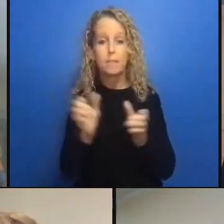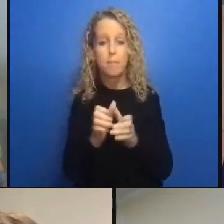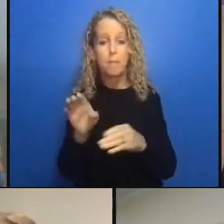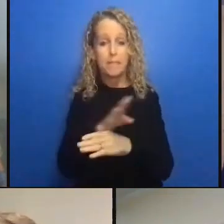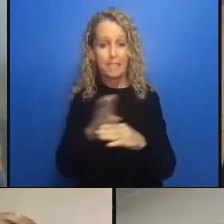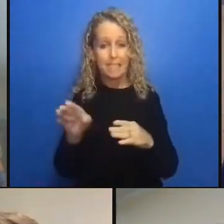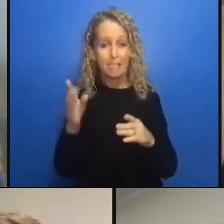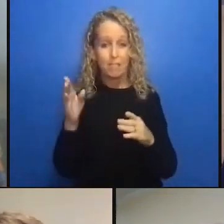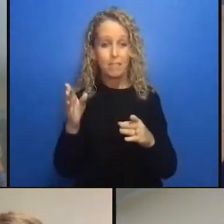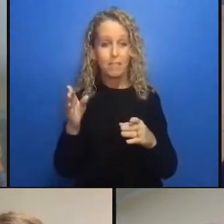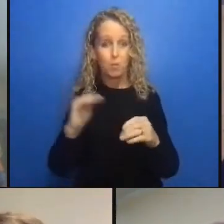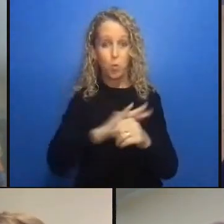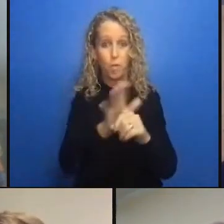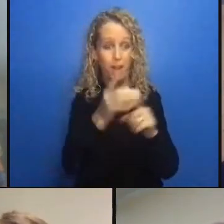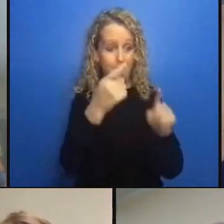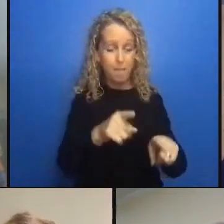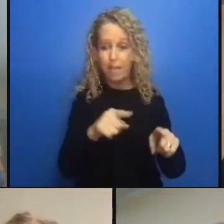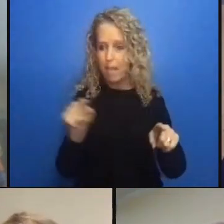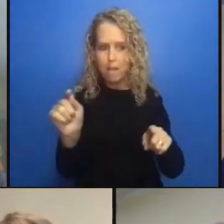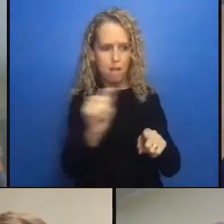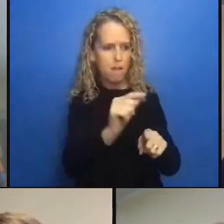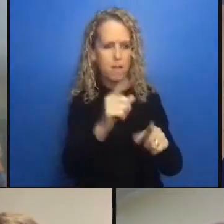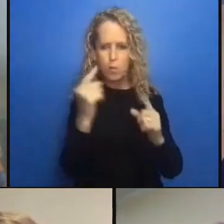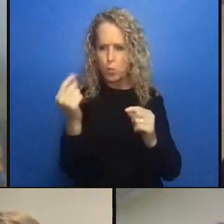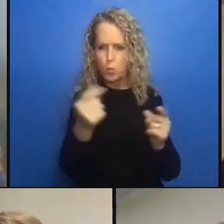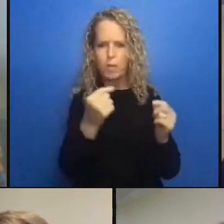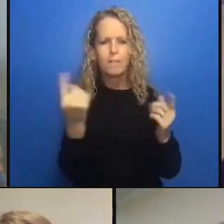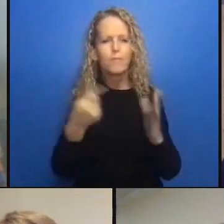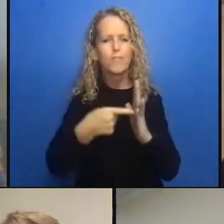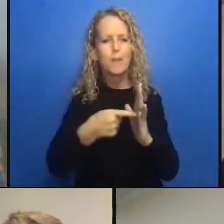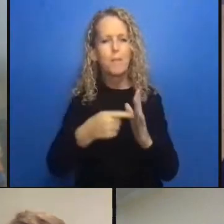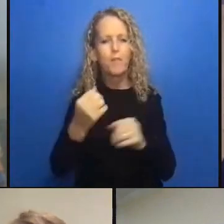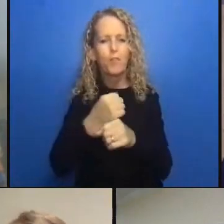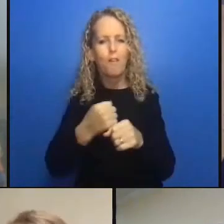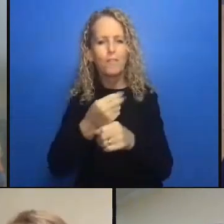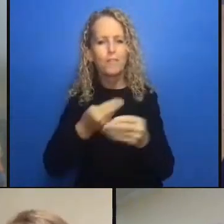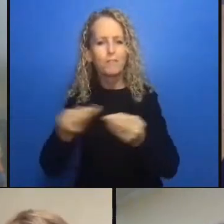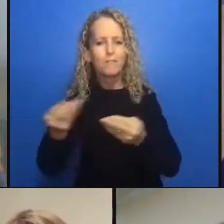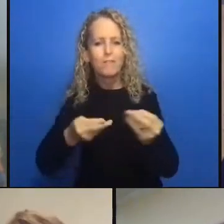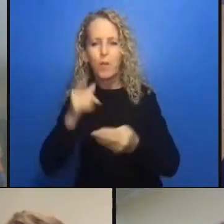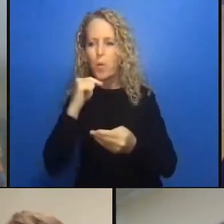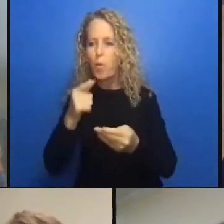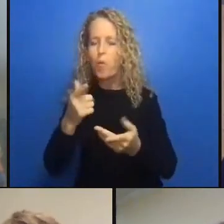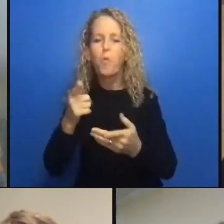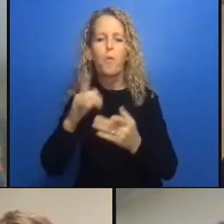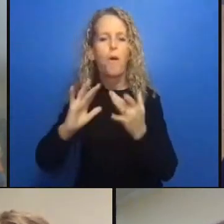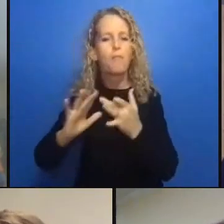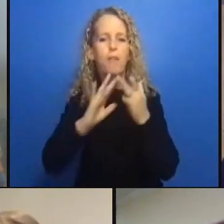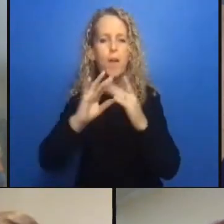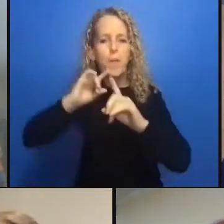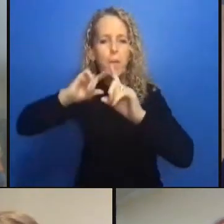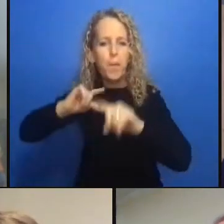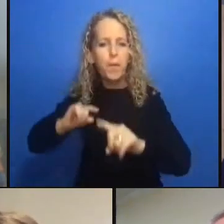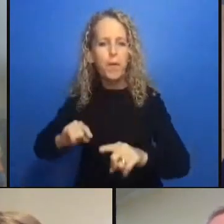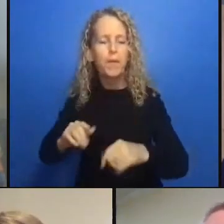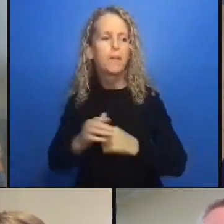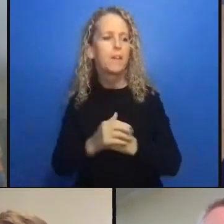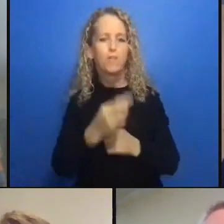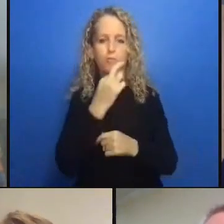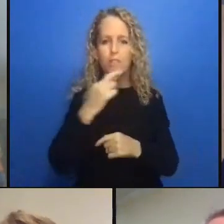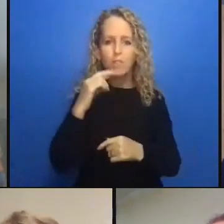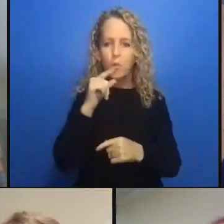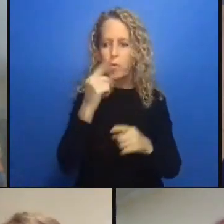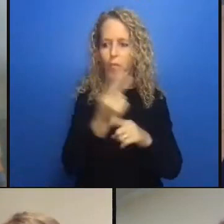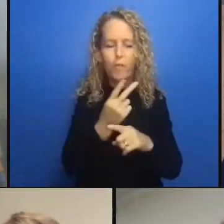to using technology. So as Andrew said, the coffee shop and the restaurant that figured out, how do we do online ordering, the vendors, the